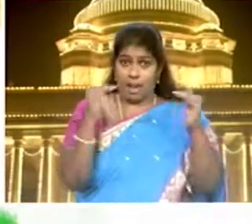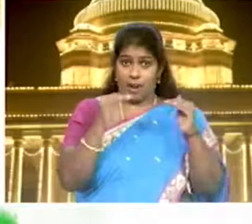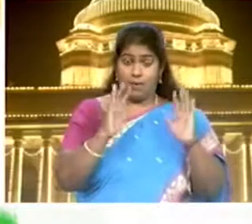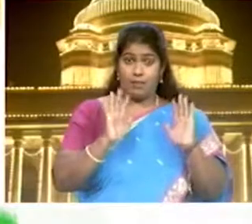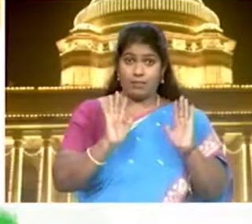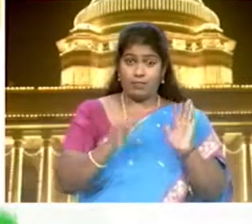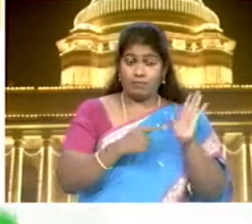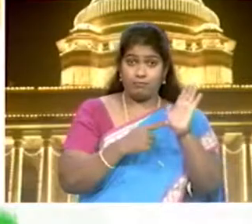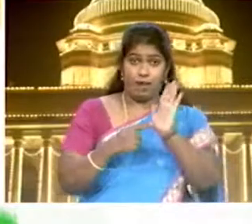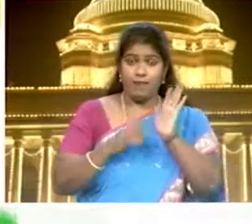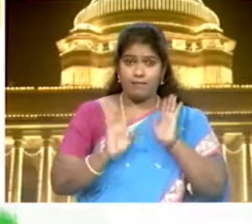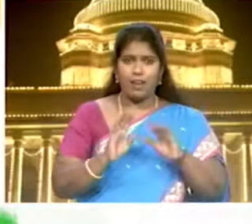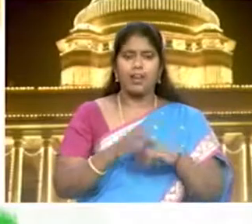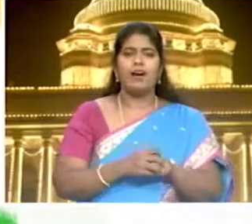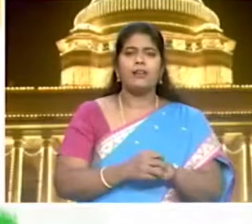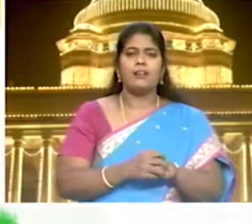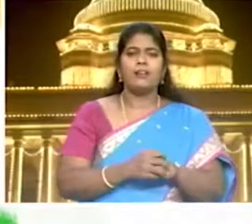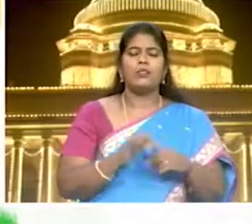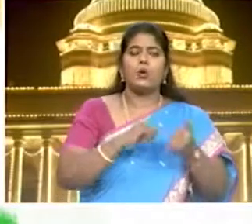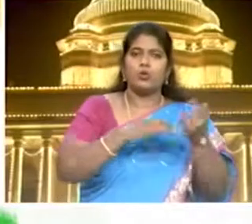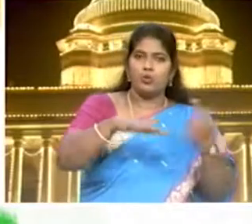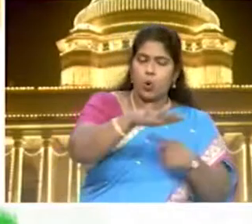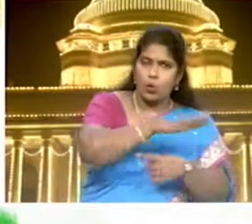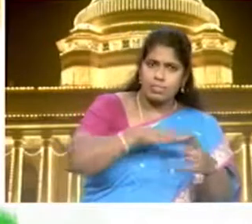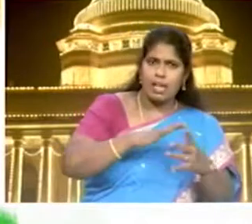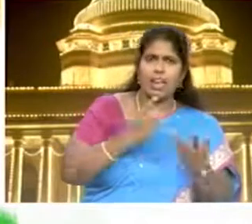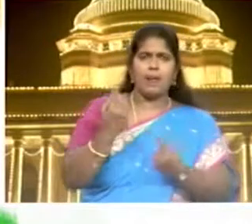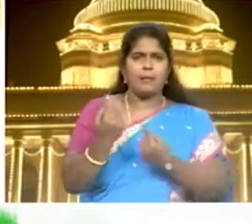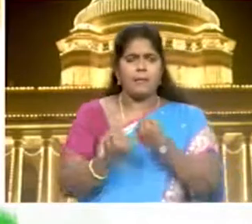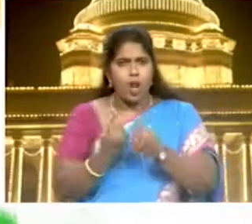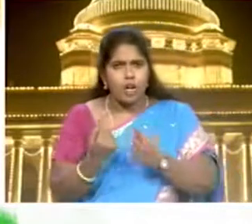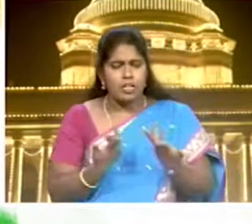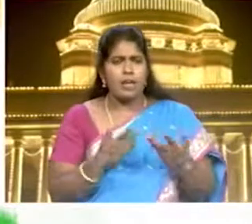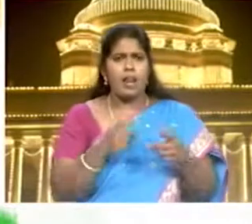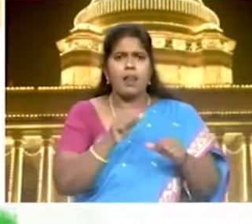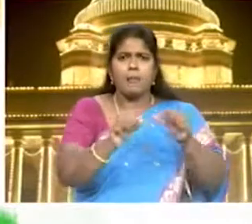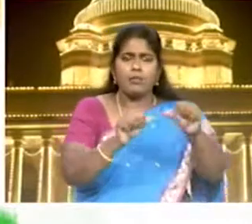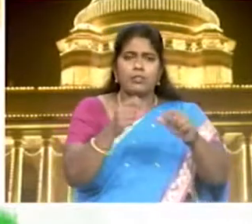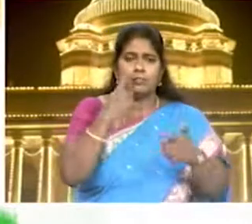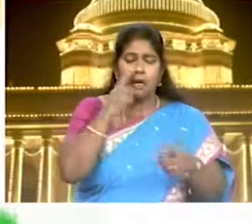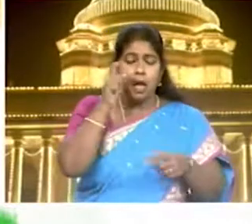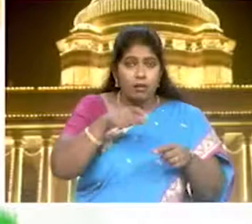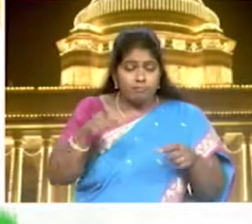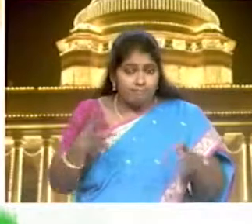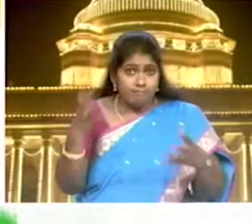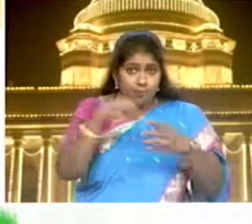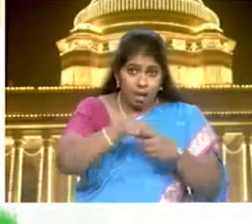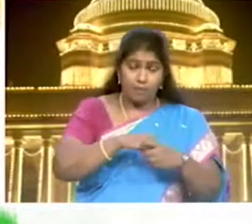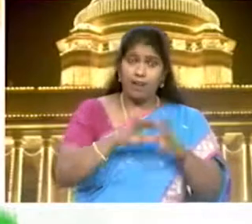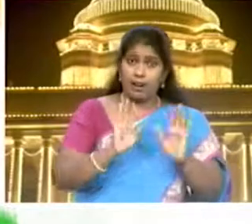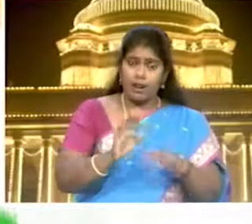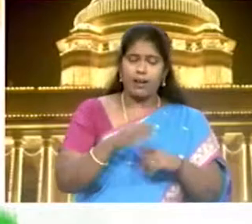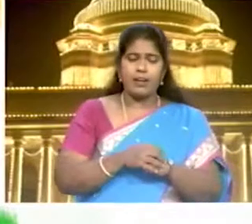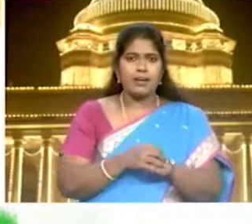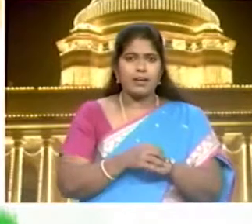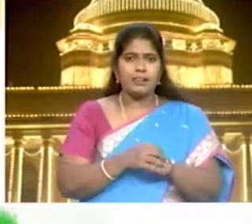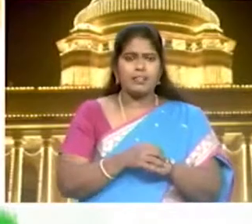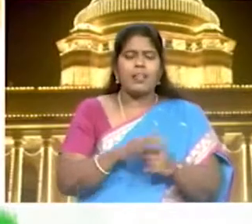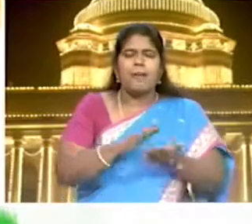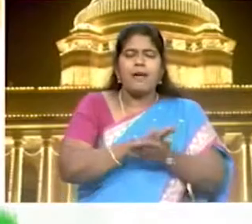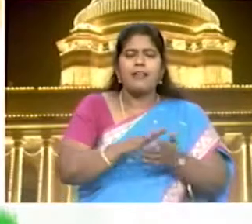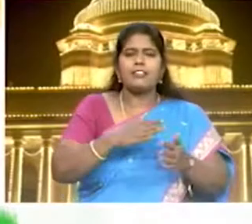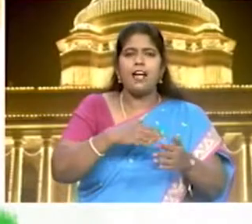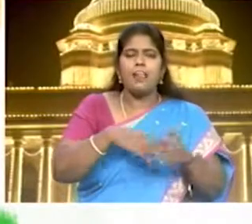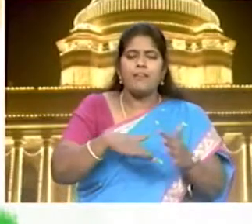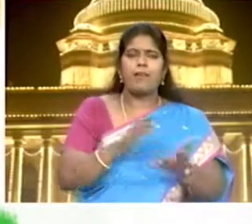increasing participation in social and political processes will prove decisive. At the grassroots level, we have